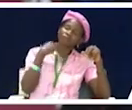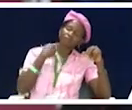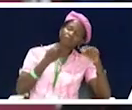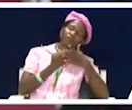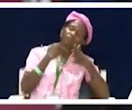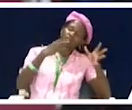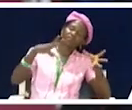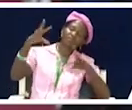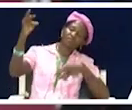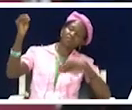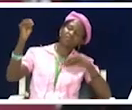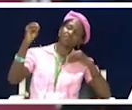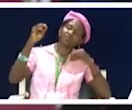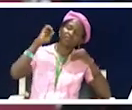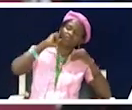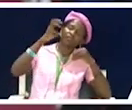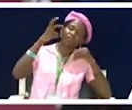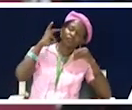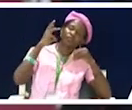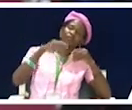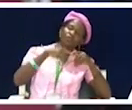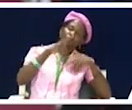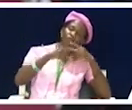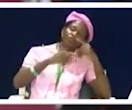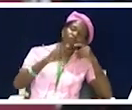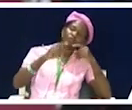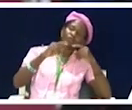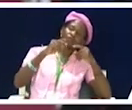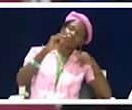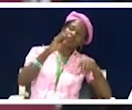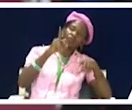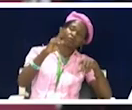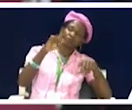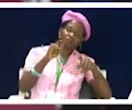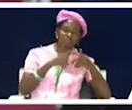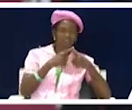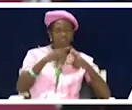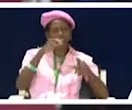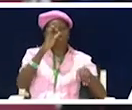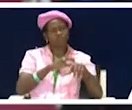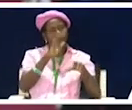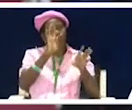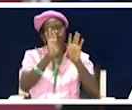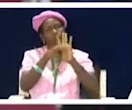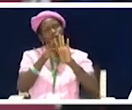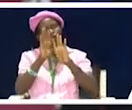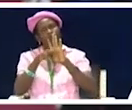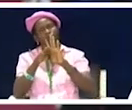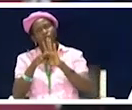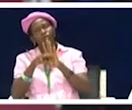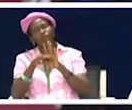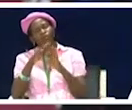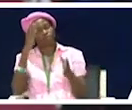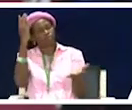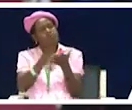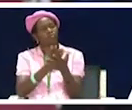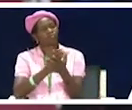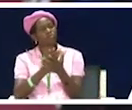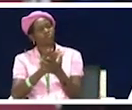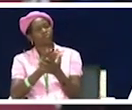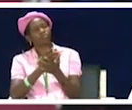I left." It was going up one by one. Then he came to a door and stopped.